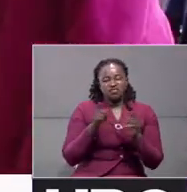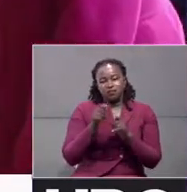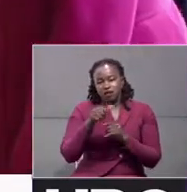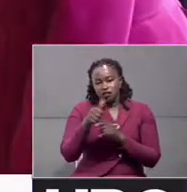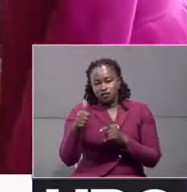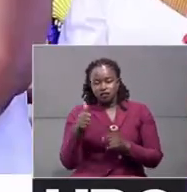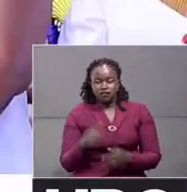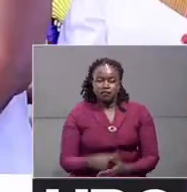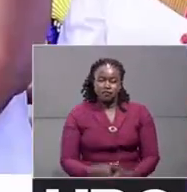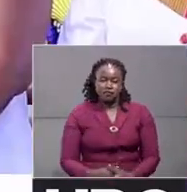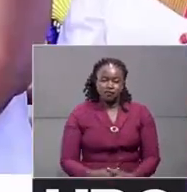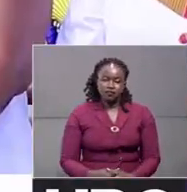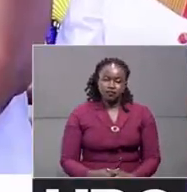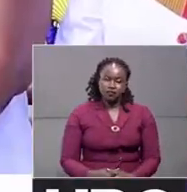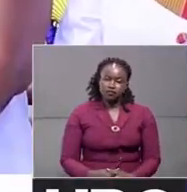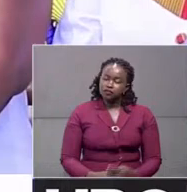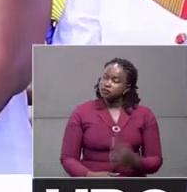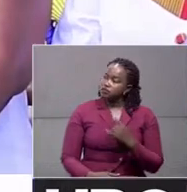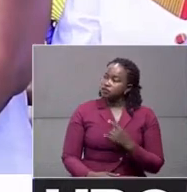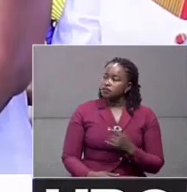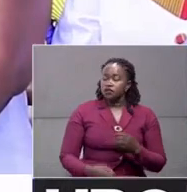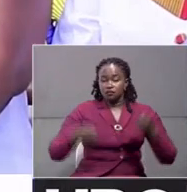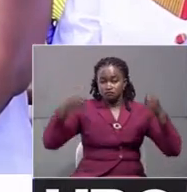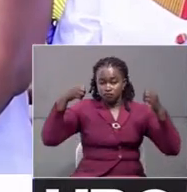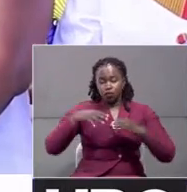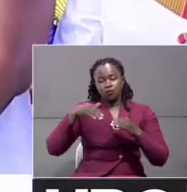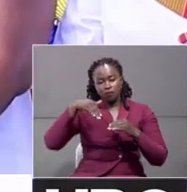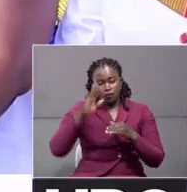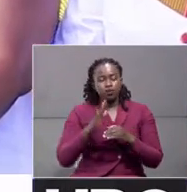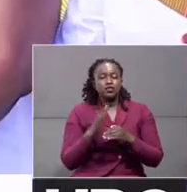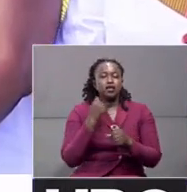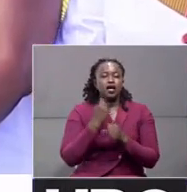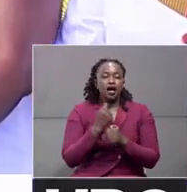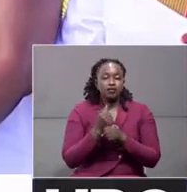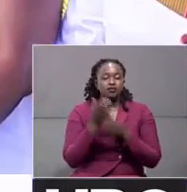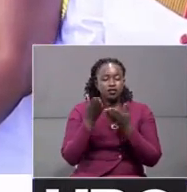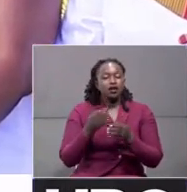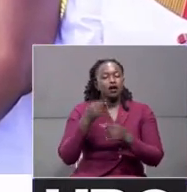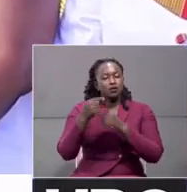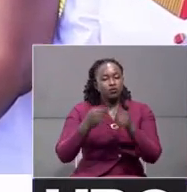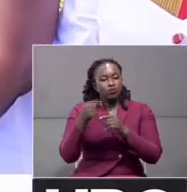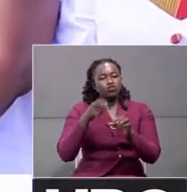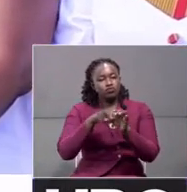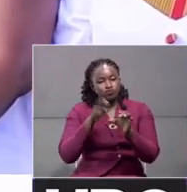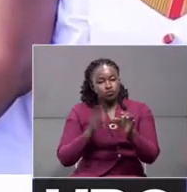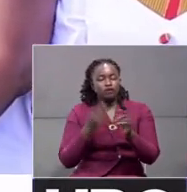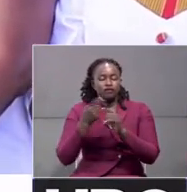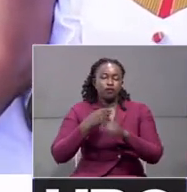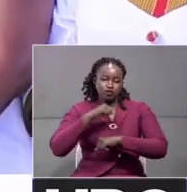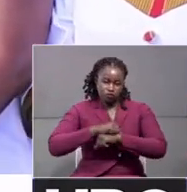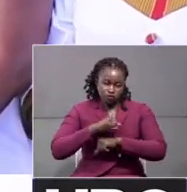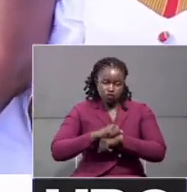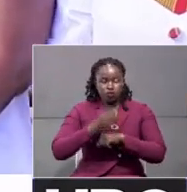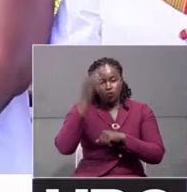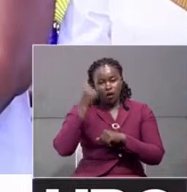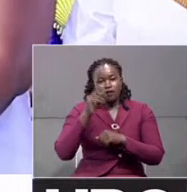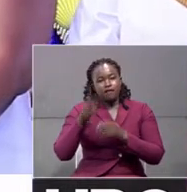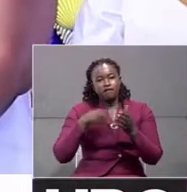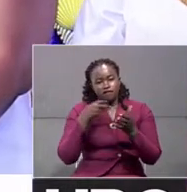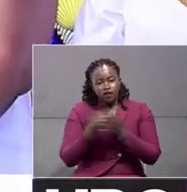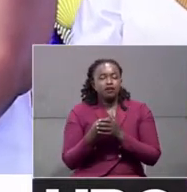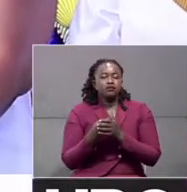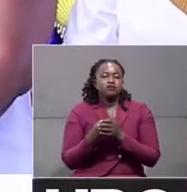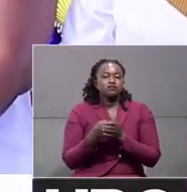others. And it is evident that most of our girls here continue to drop out of school on account of failing to meet